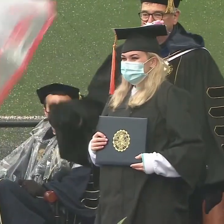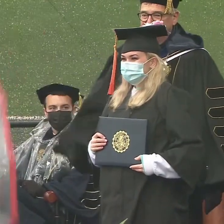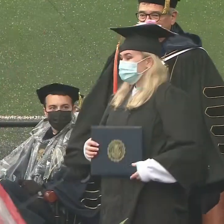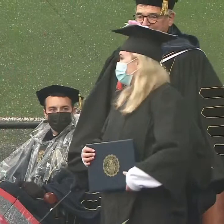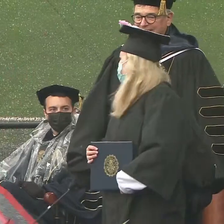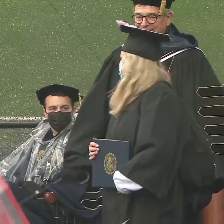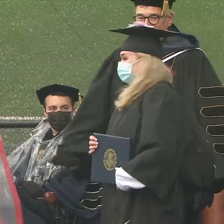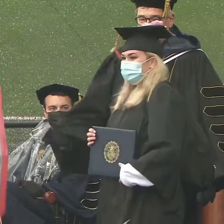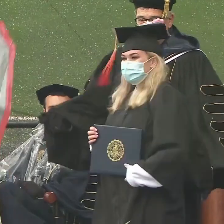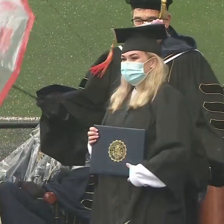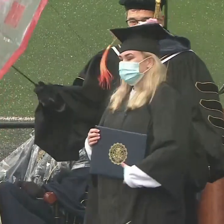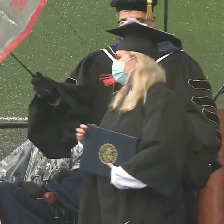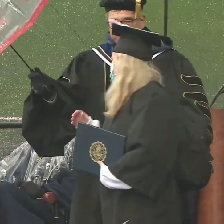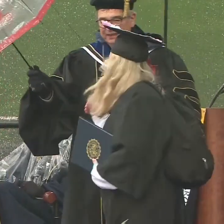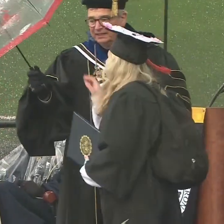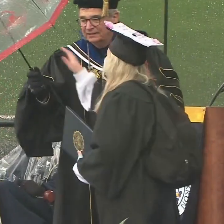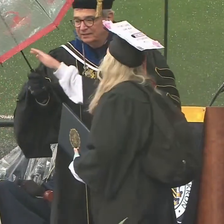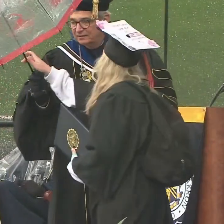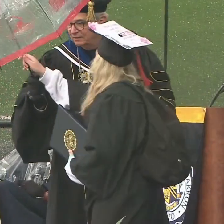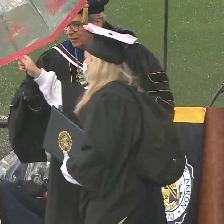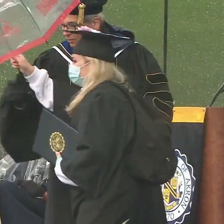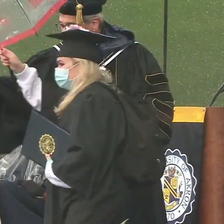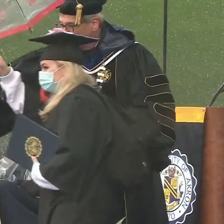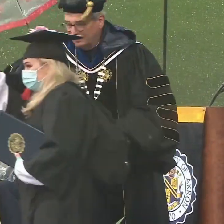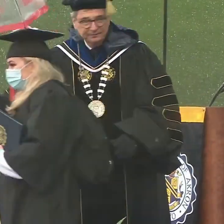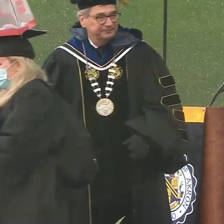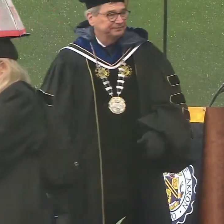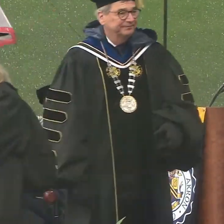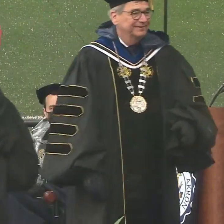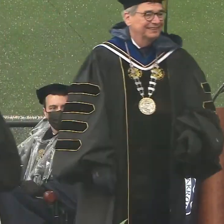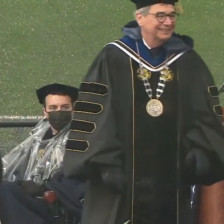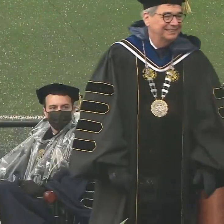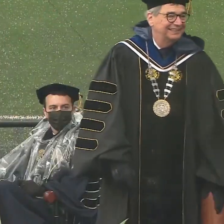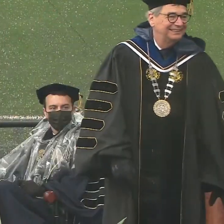Tiffany N. Preston.